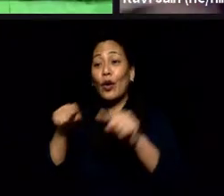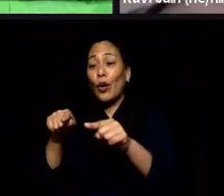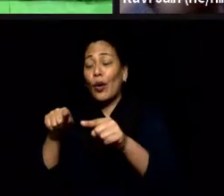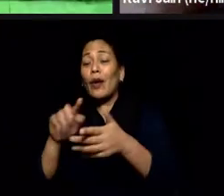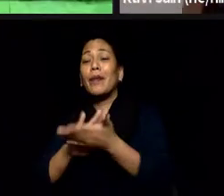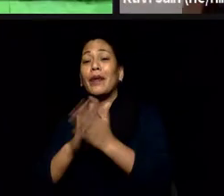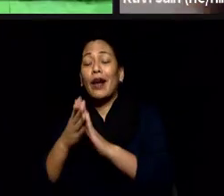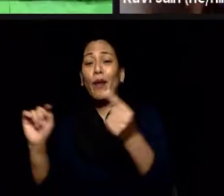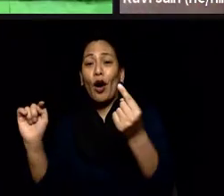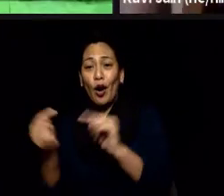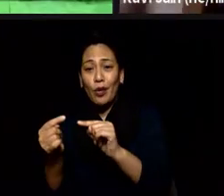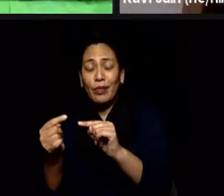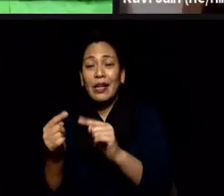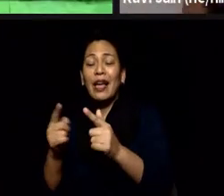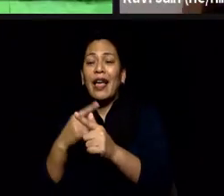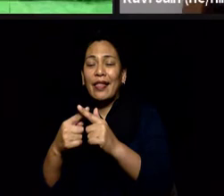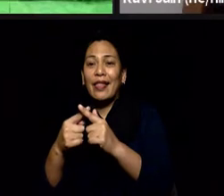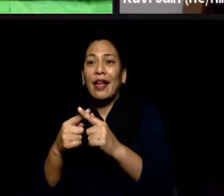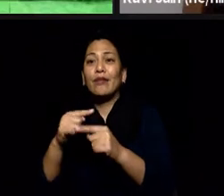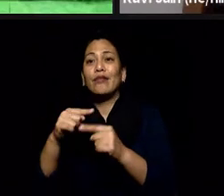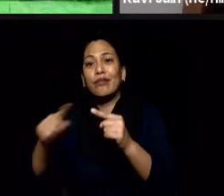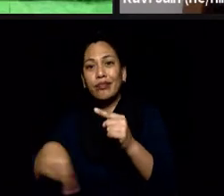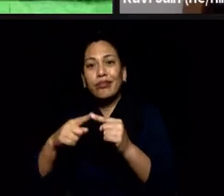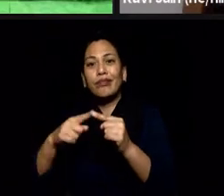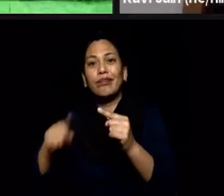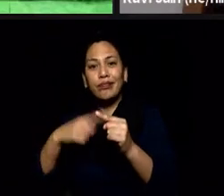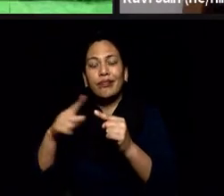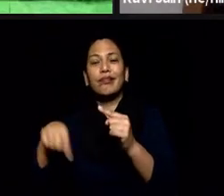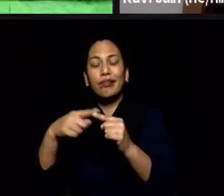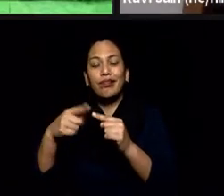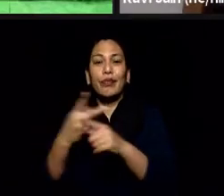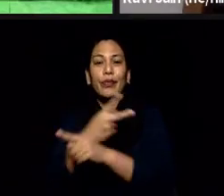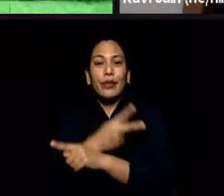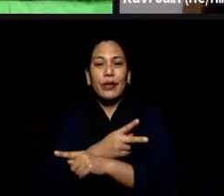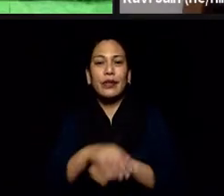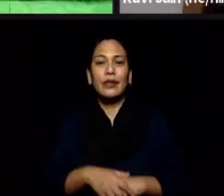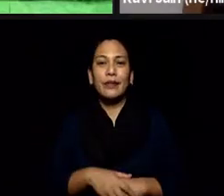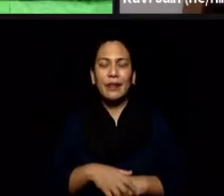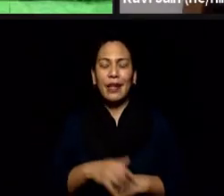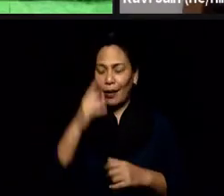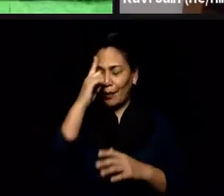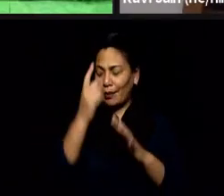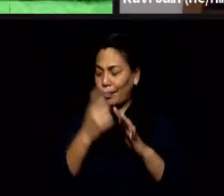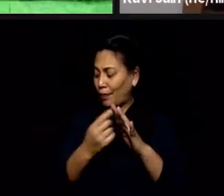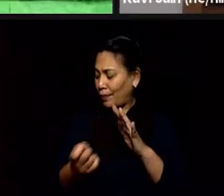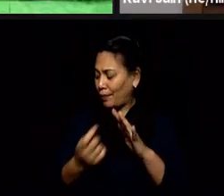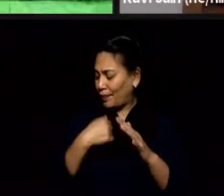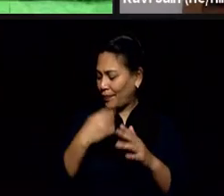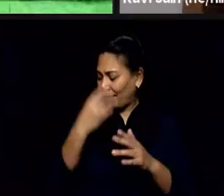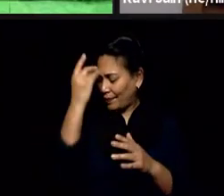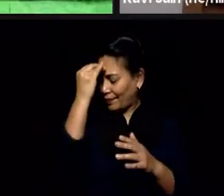harm and the cycle kind of continues. I lost my train of thought there. Sorry. With